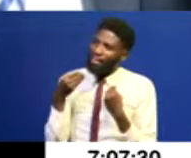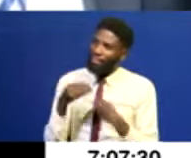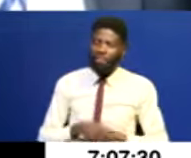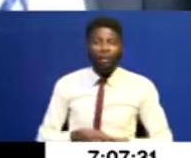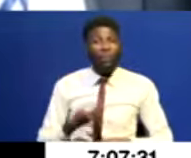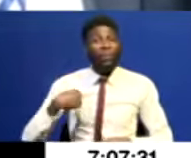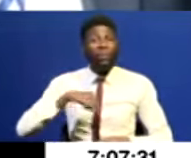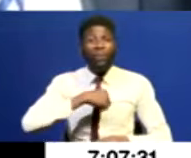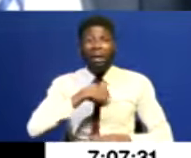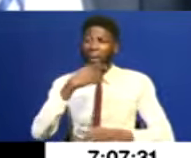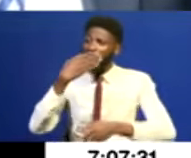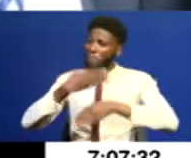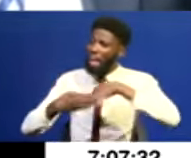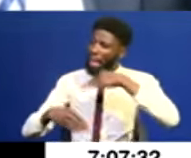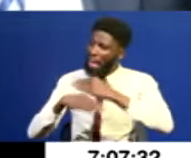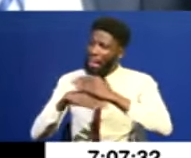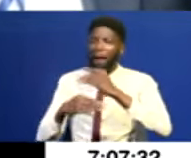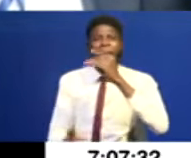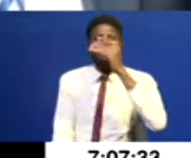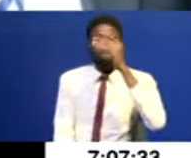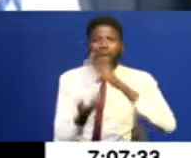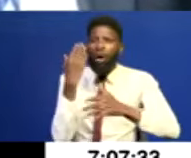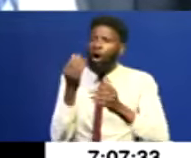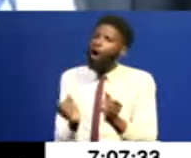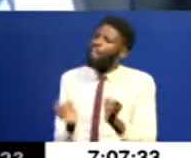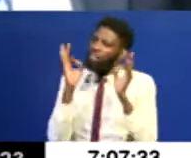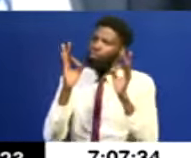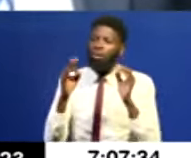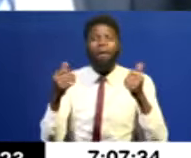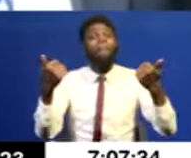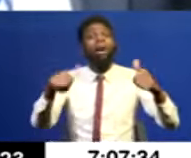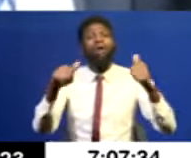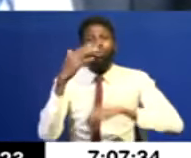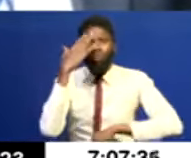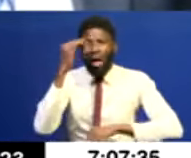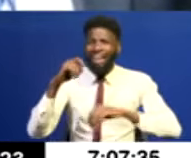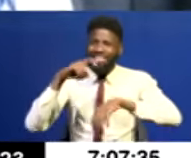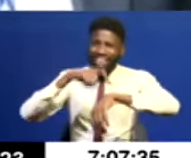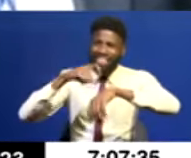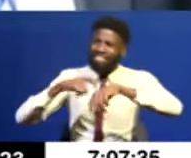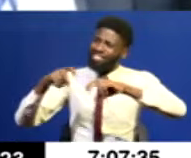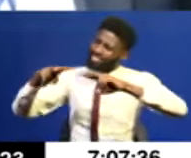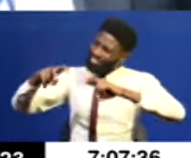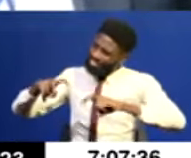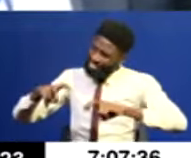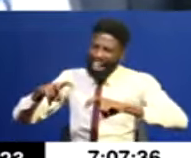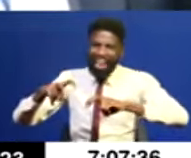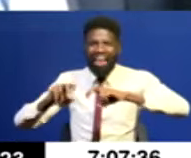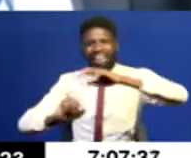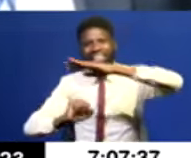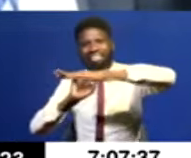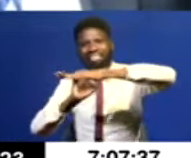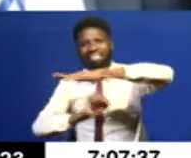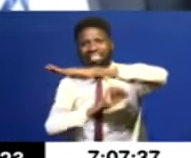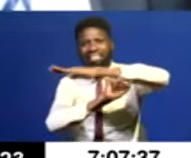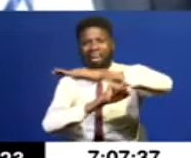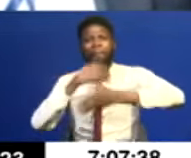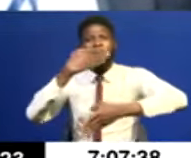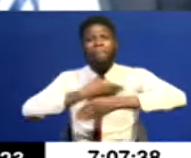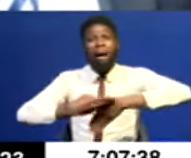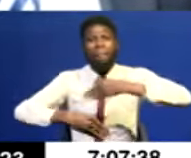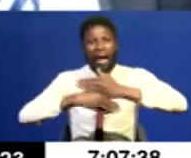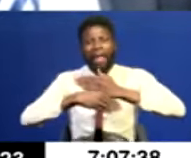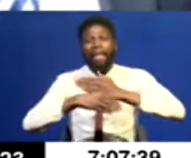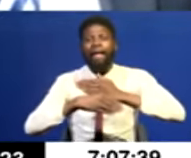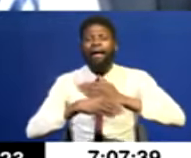launch that building or open it officially because it has been found to have structural defects.